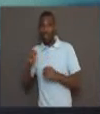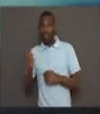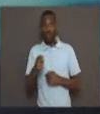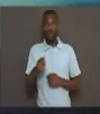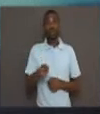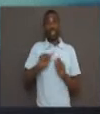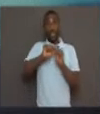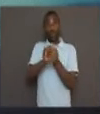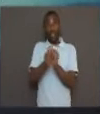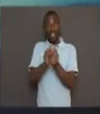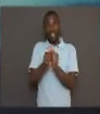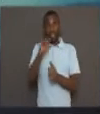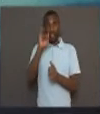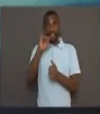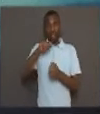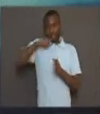generator.